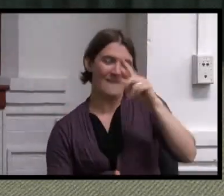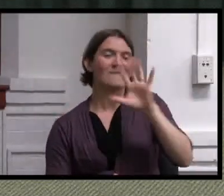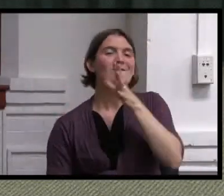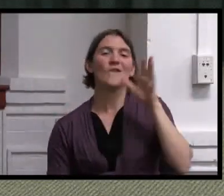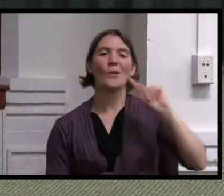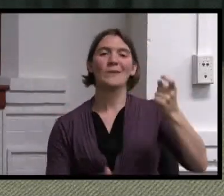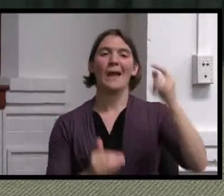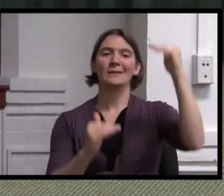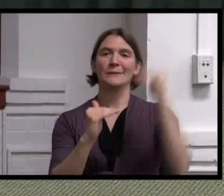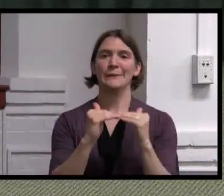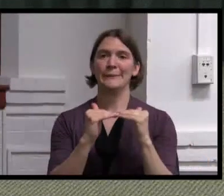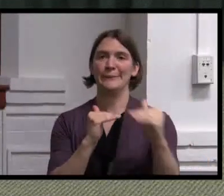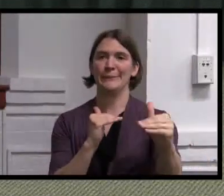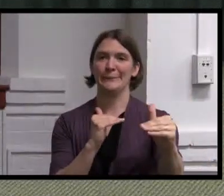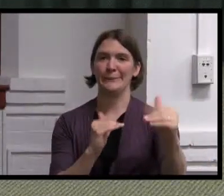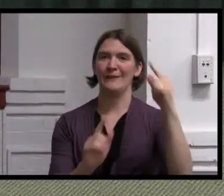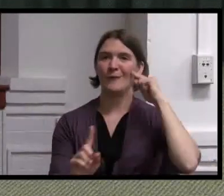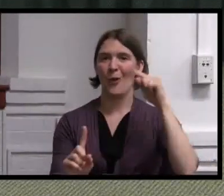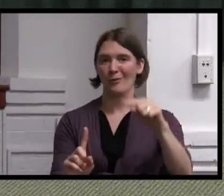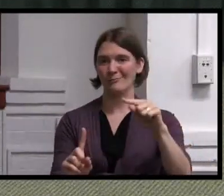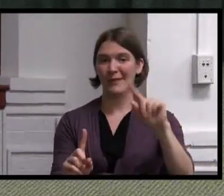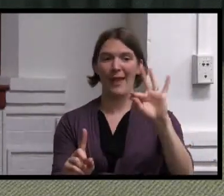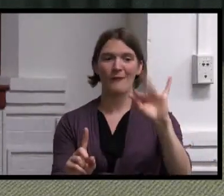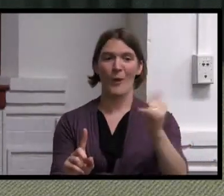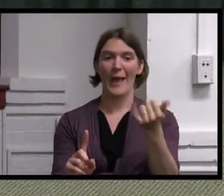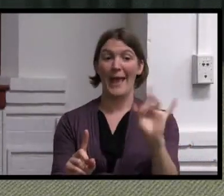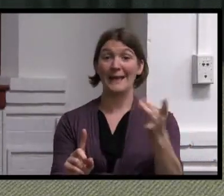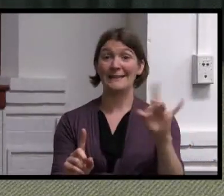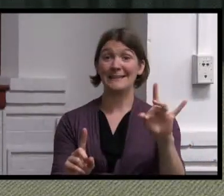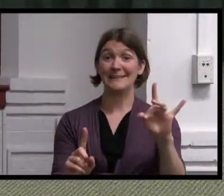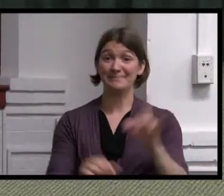Tax Stabilization Program for fiscal year